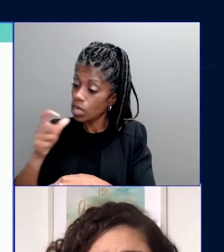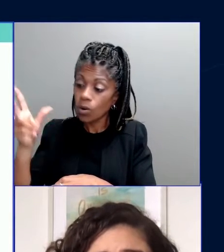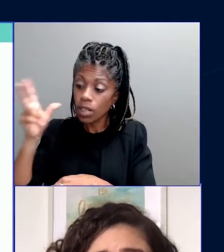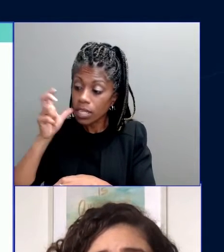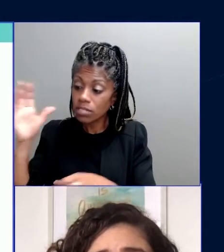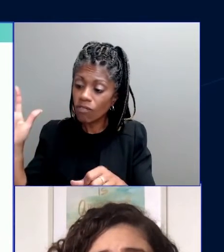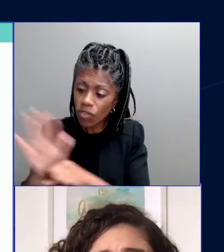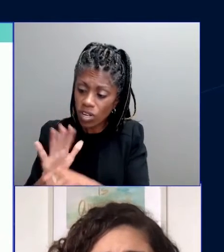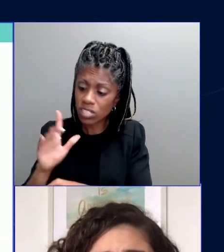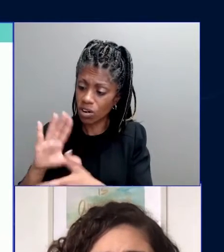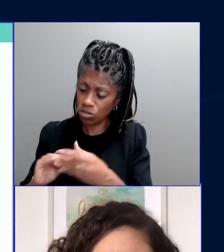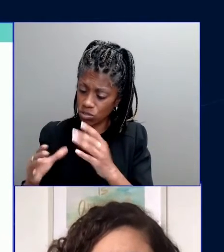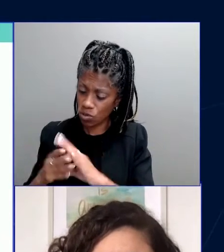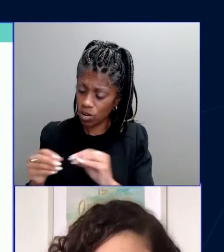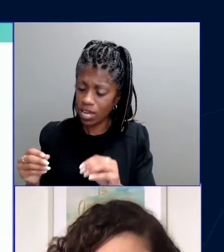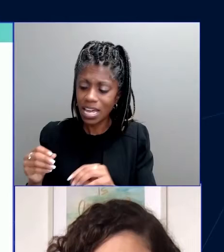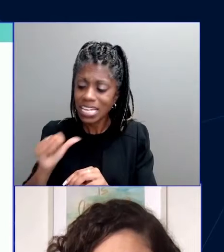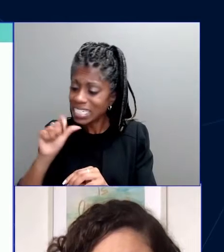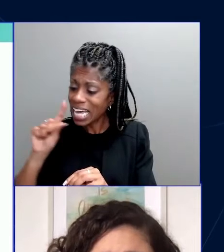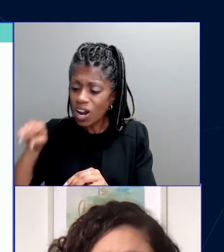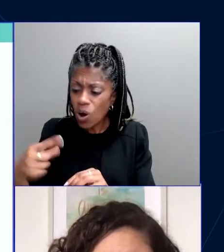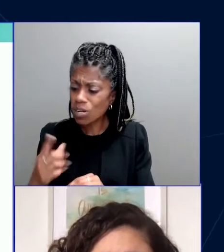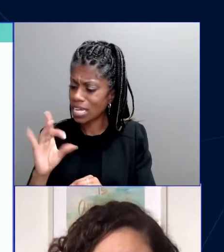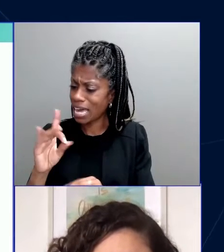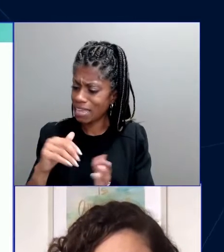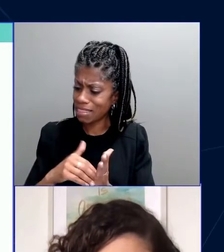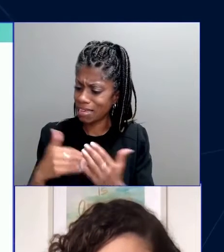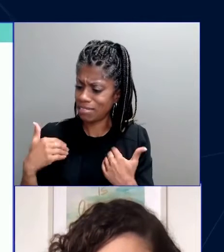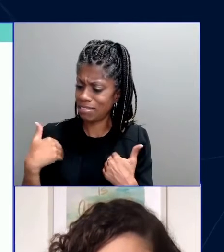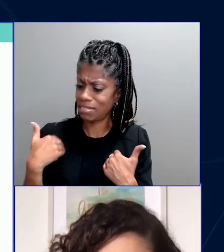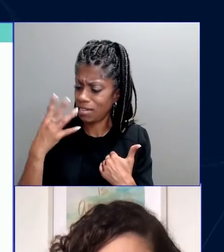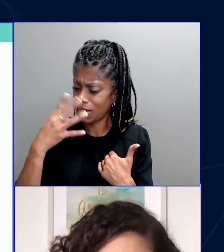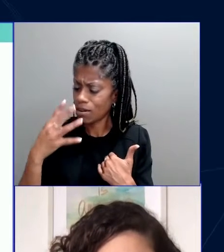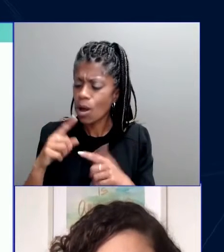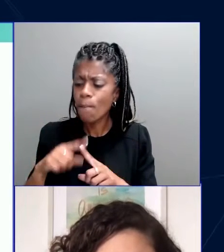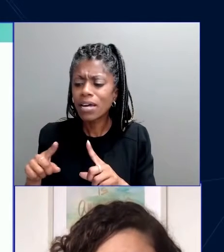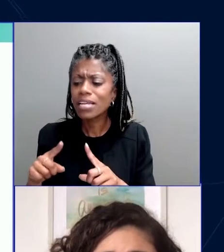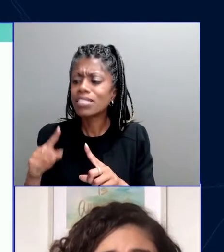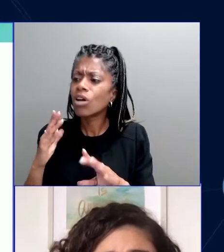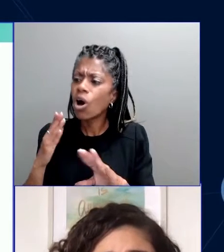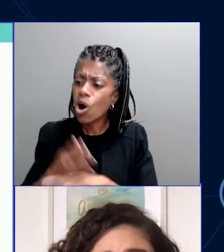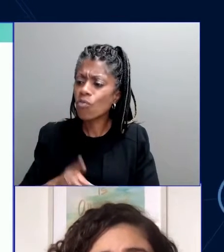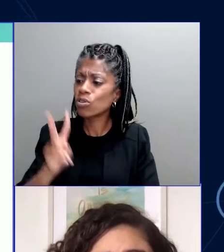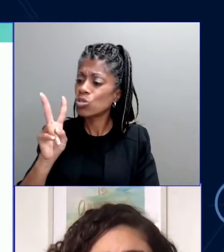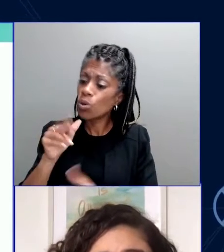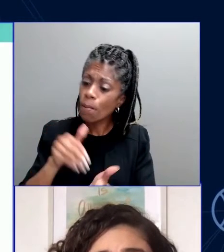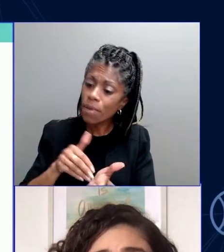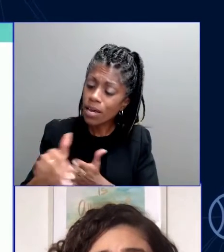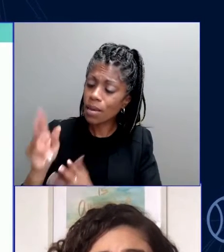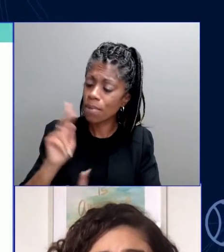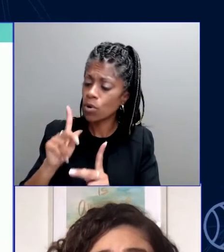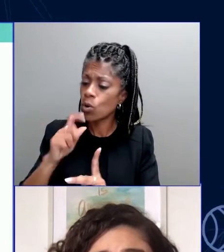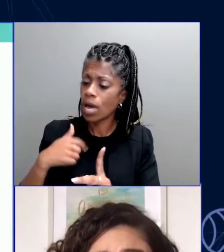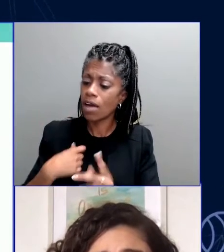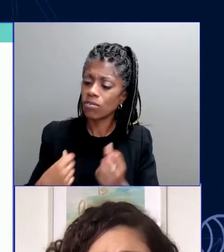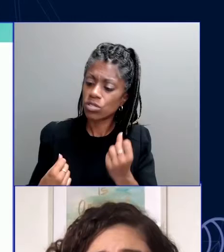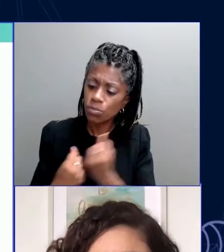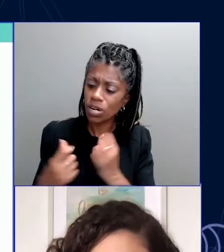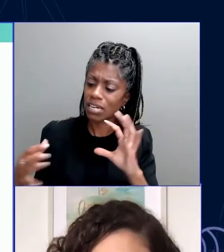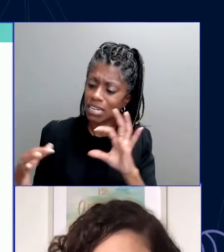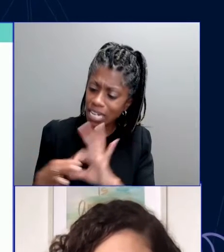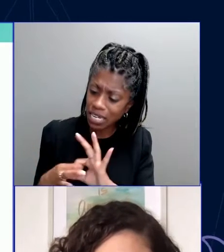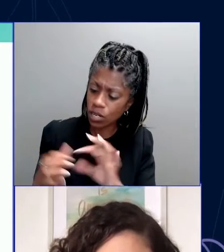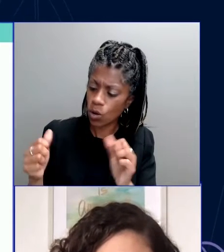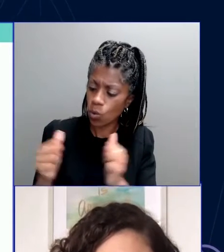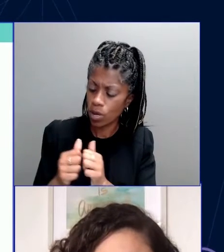but over 2 million US citizens that have a loved one with DACA. We also needed to show that the American people cared